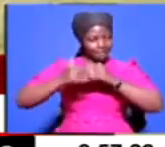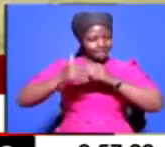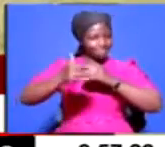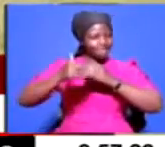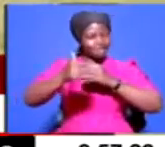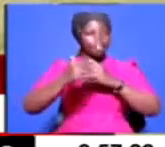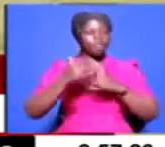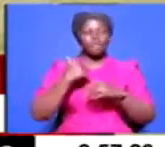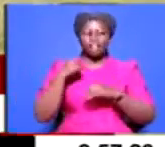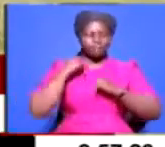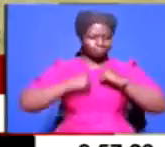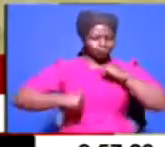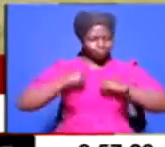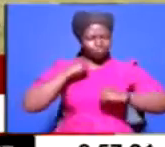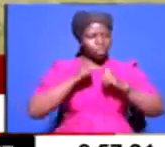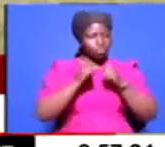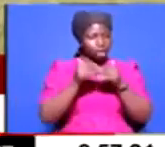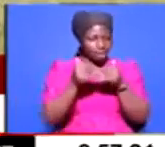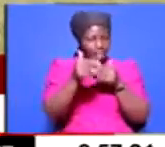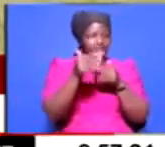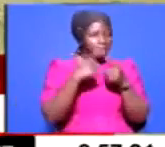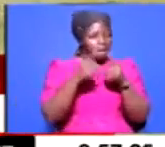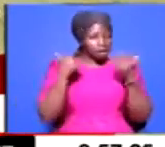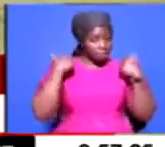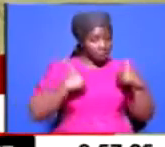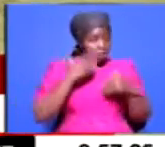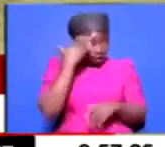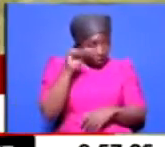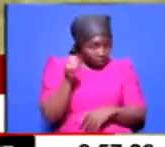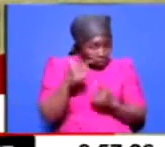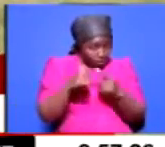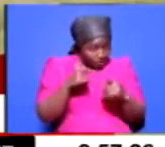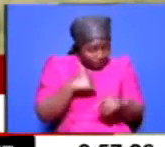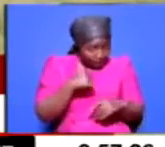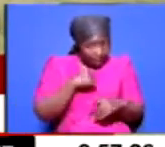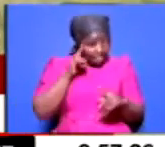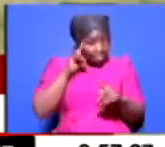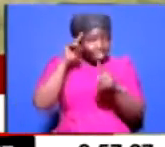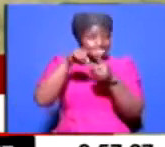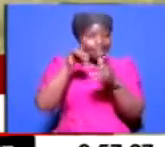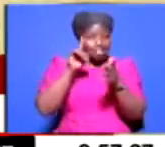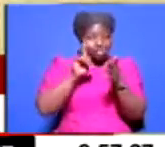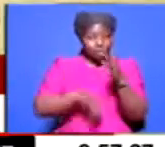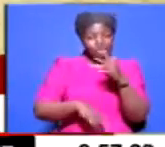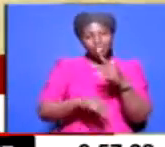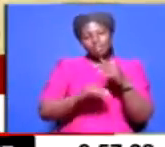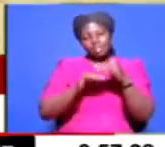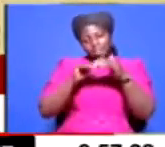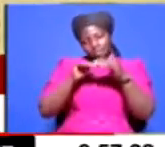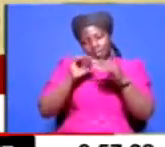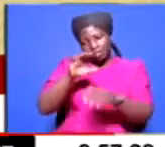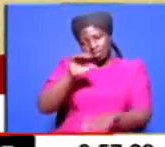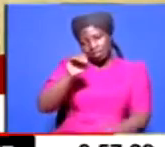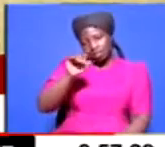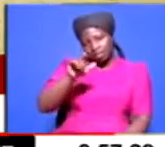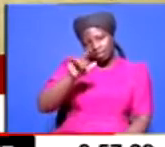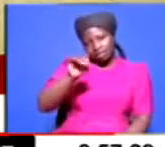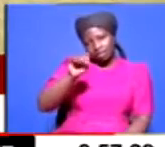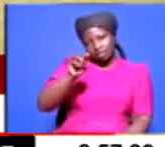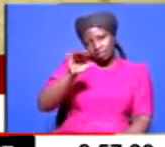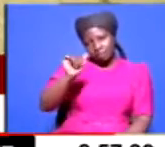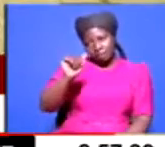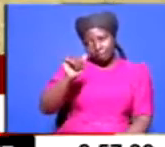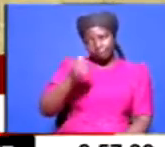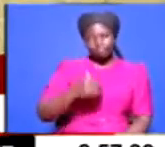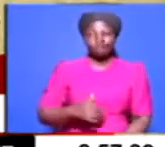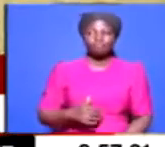Kuna mbio za nisiko mbele, but sijajua, lakini yangu kabisa ina target ni juni yenye naenda Colombia. Tuka nasty and kakimbia